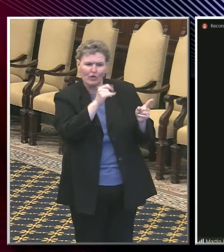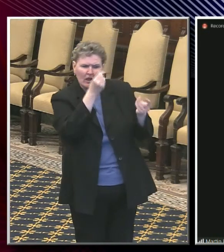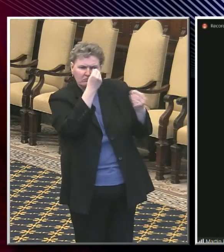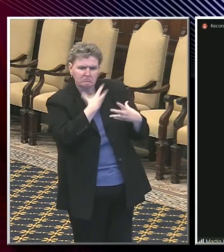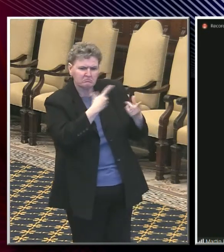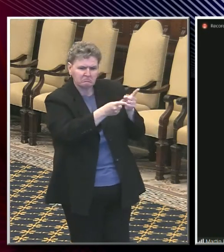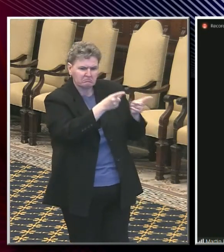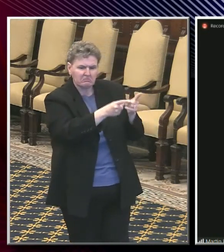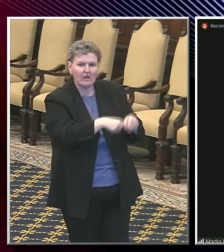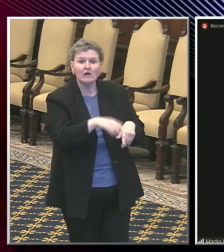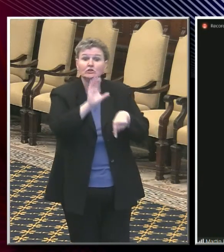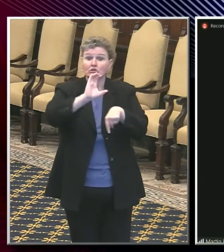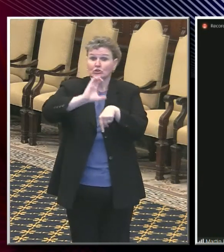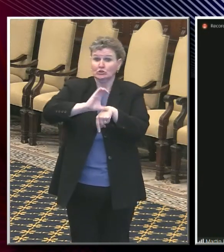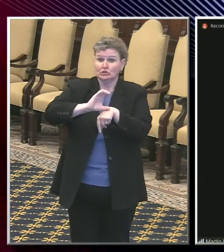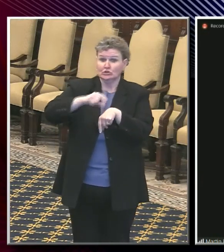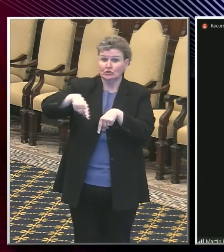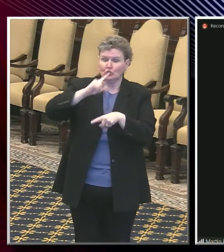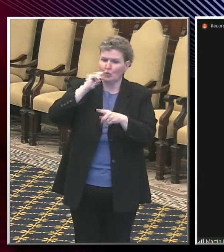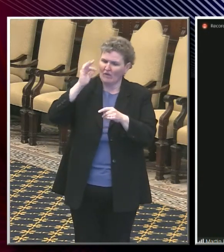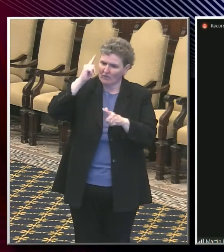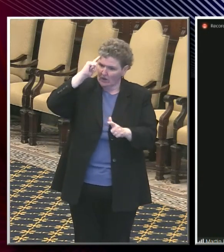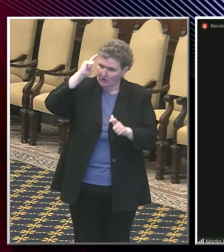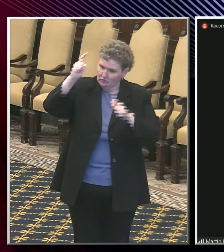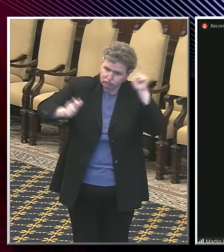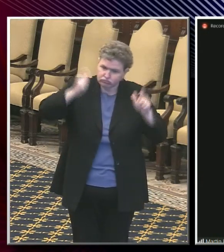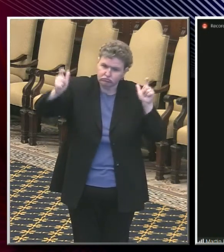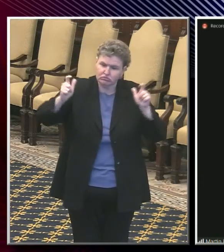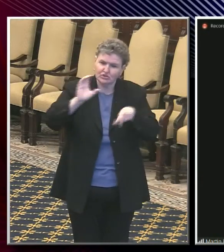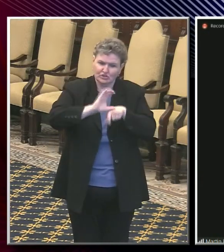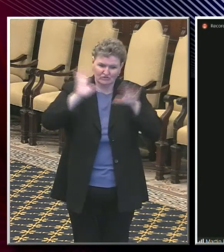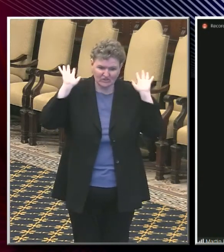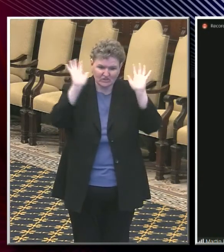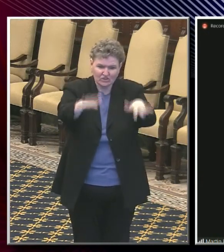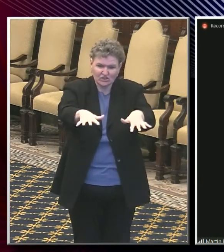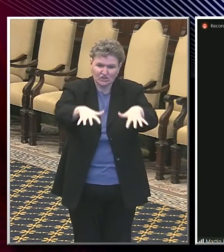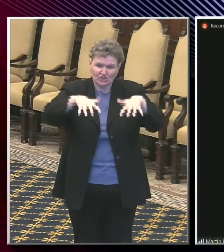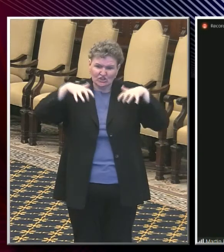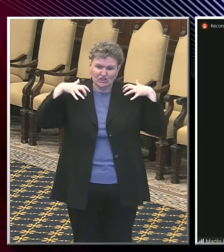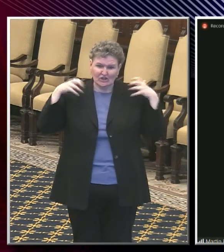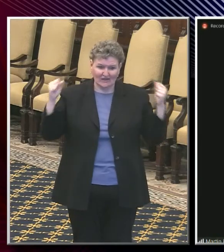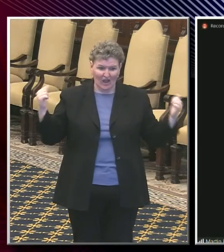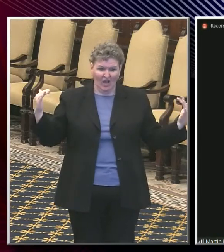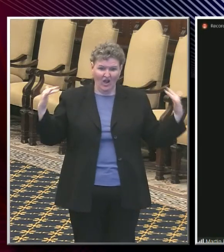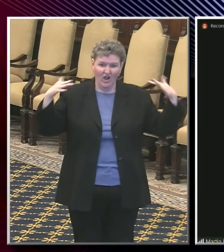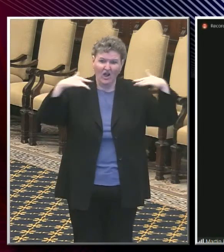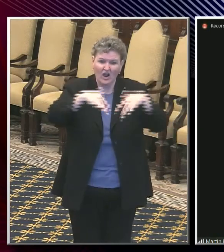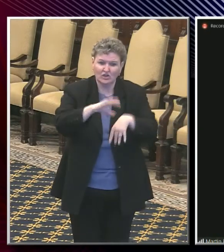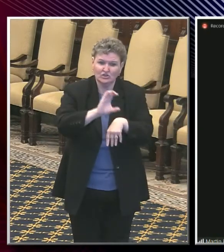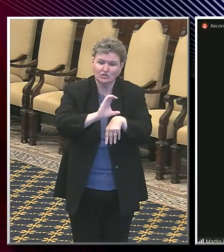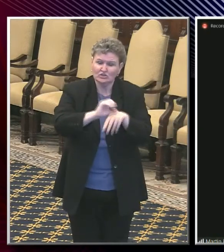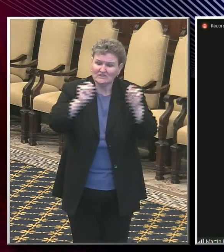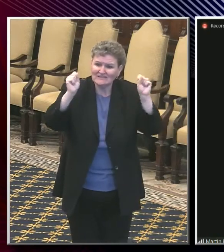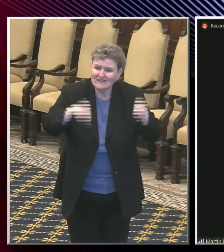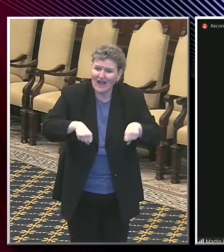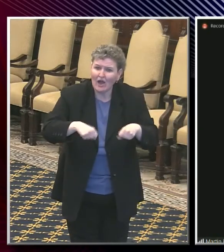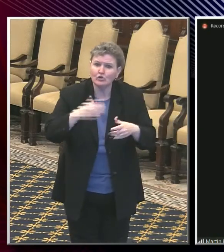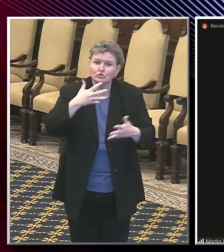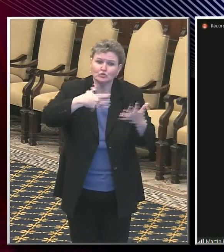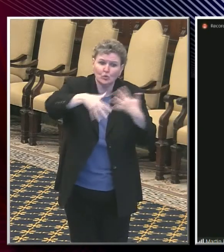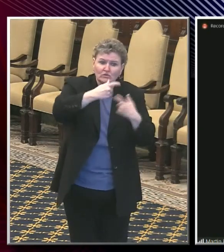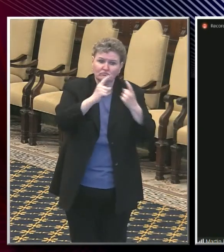their contacts. But when we got to hundreds of cases per day, we weren't able to do that. So currently, what we're doing is focusing on people who are in